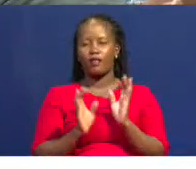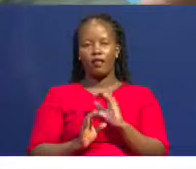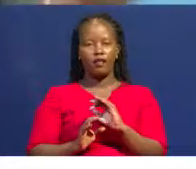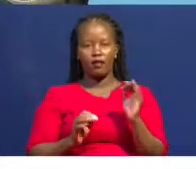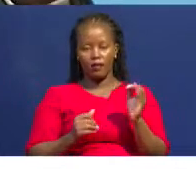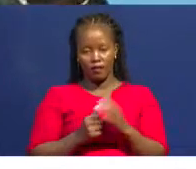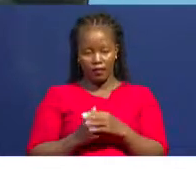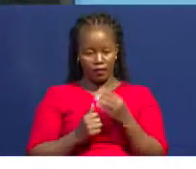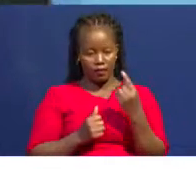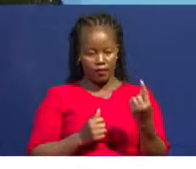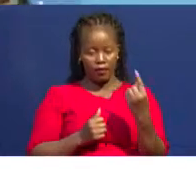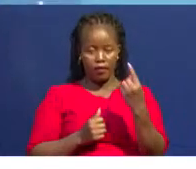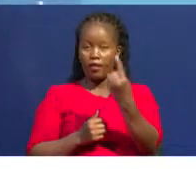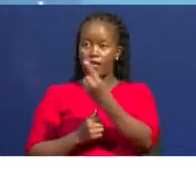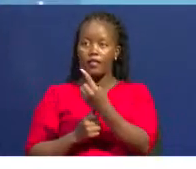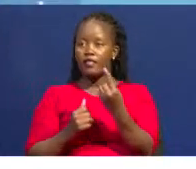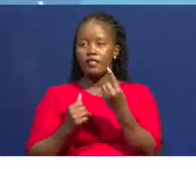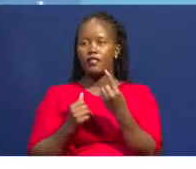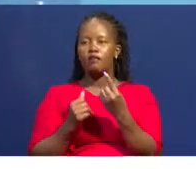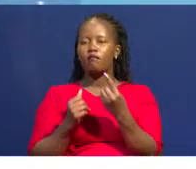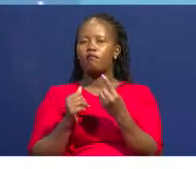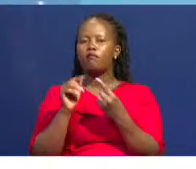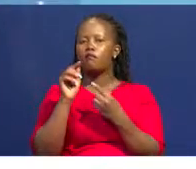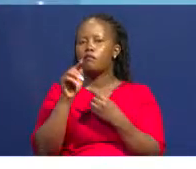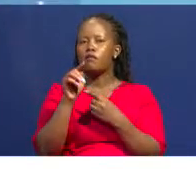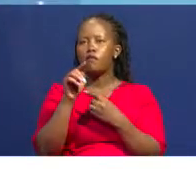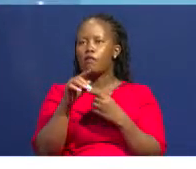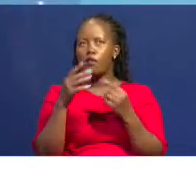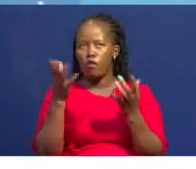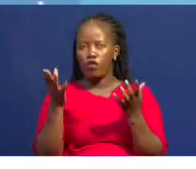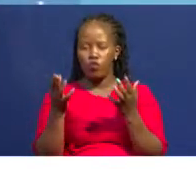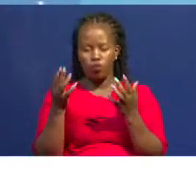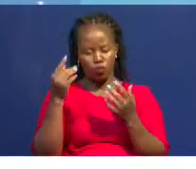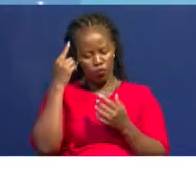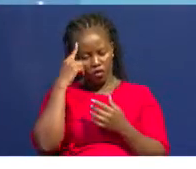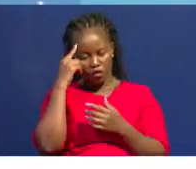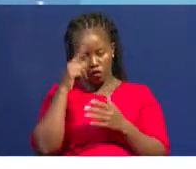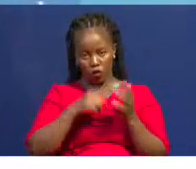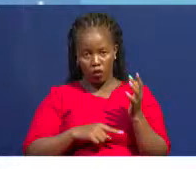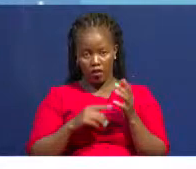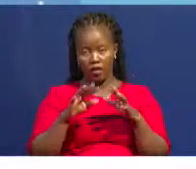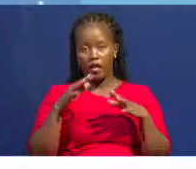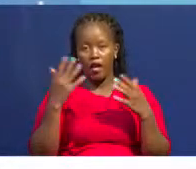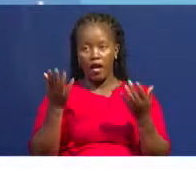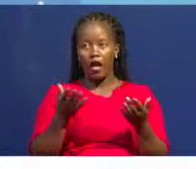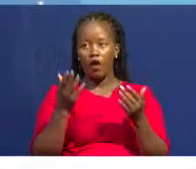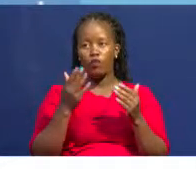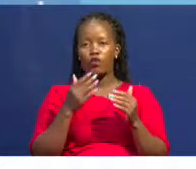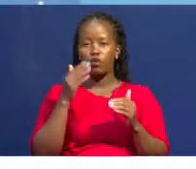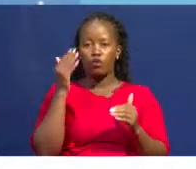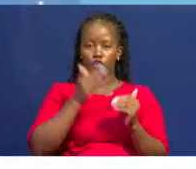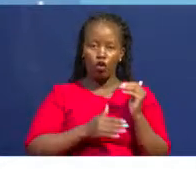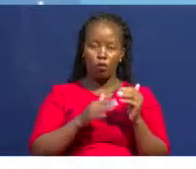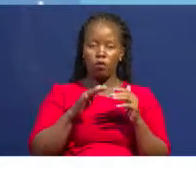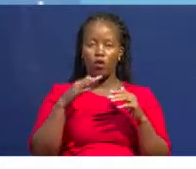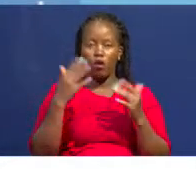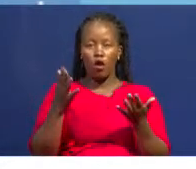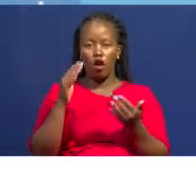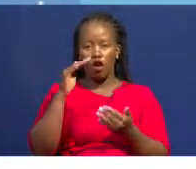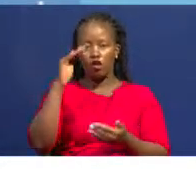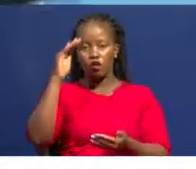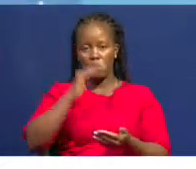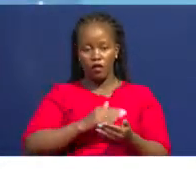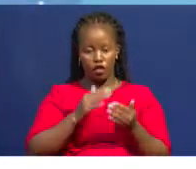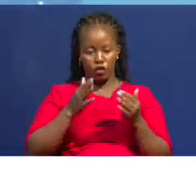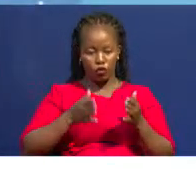minute each to tell us what is your view on how we are going to end or reduce road accidents as